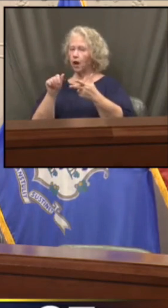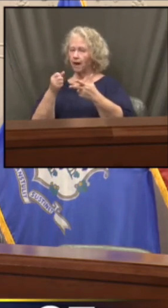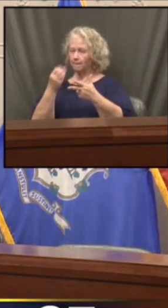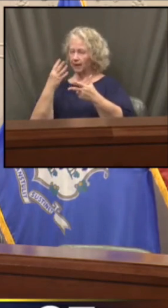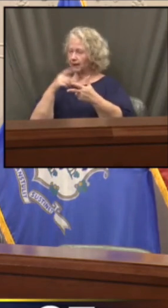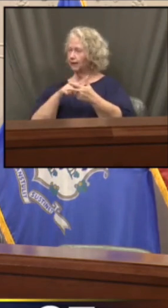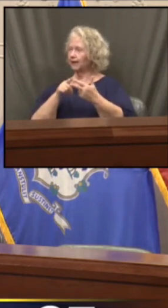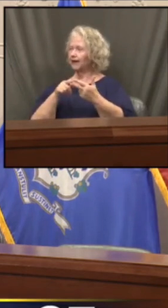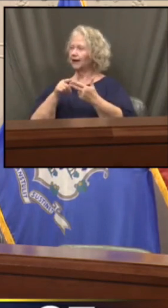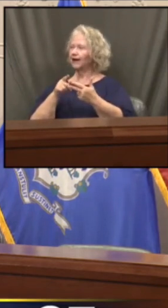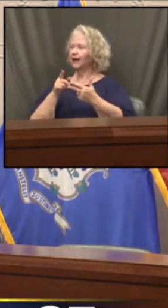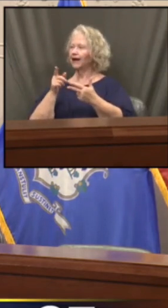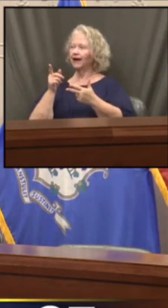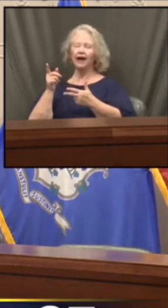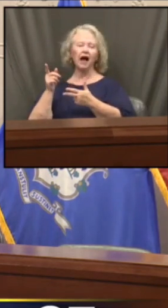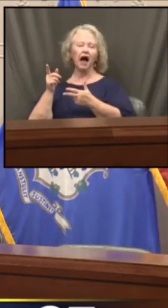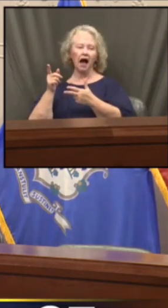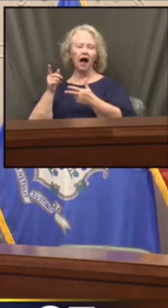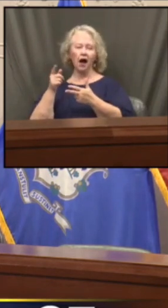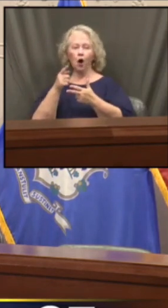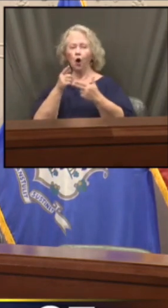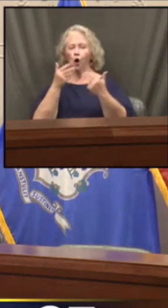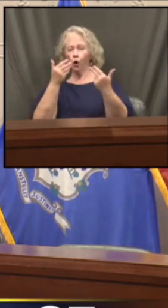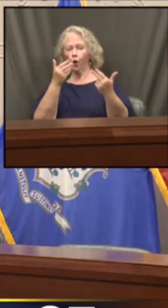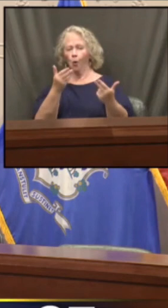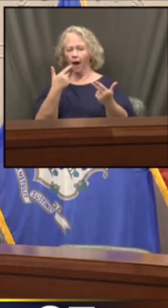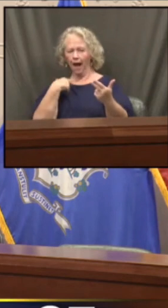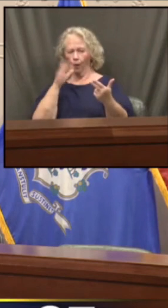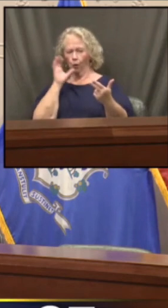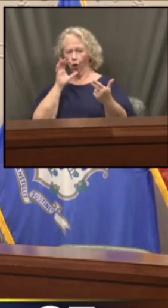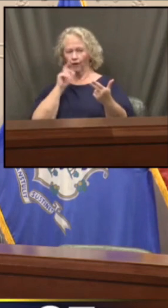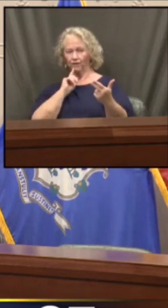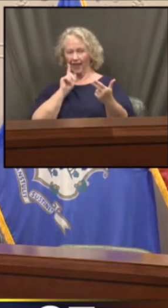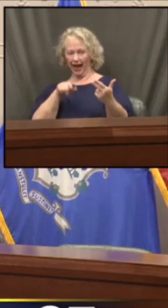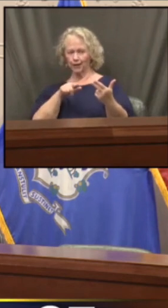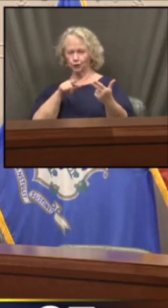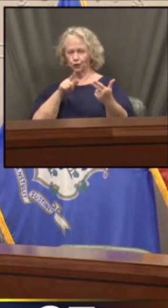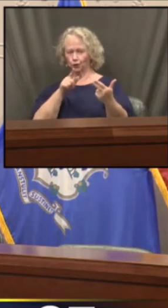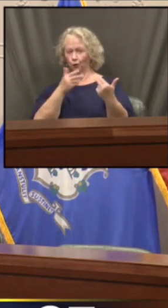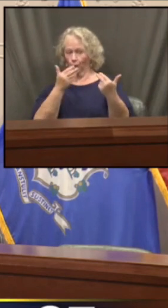Yeah, let's go to the next question. Give me a second to dig that up for you, Paul, and we'll come back to that.